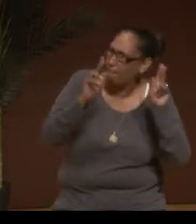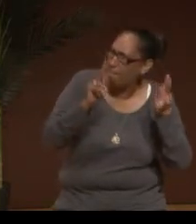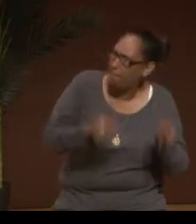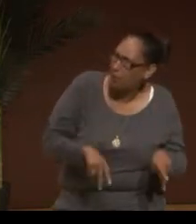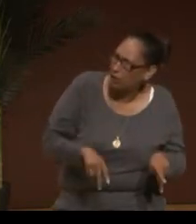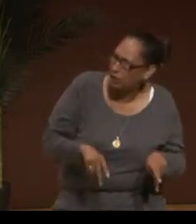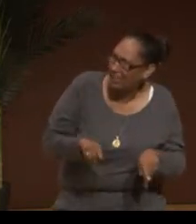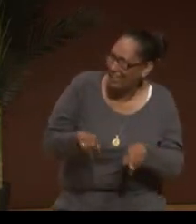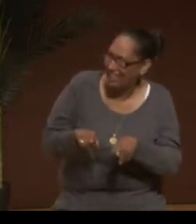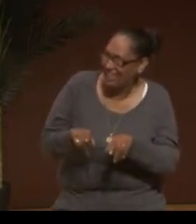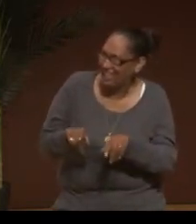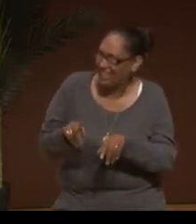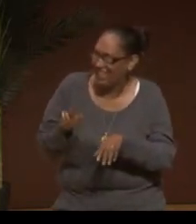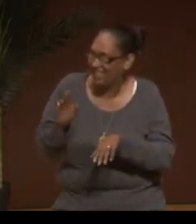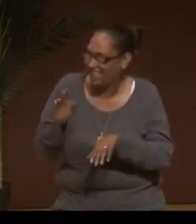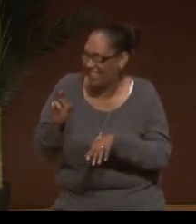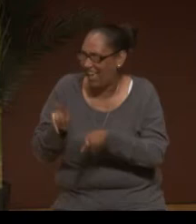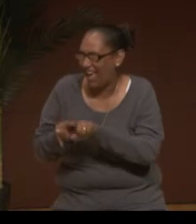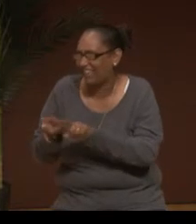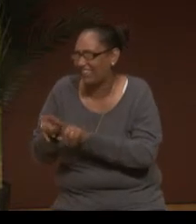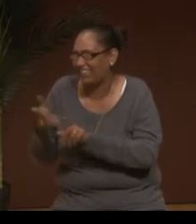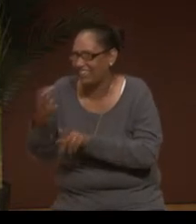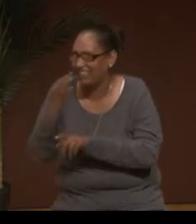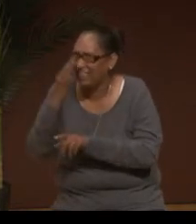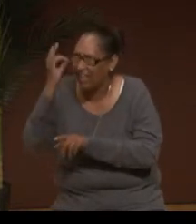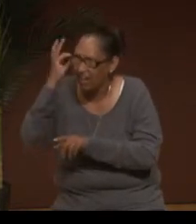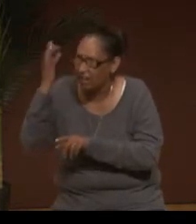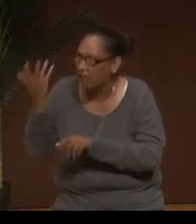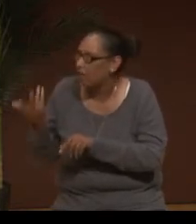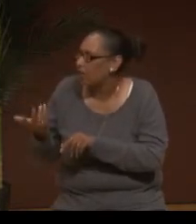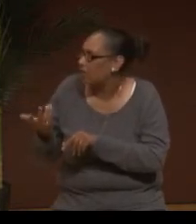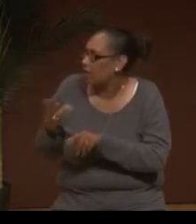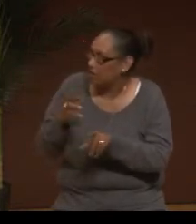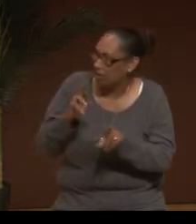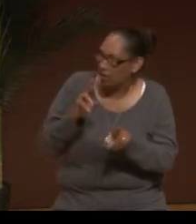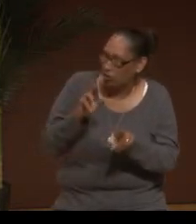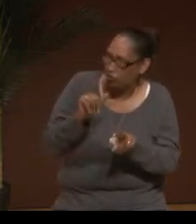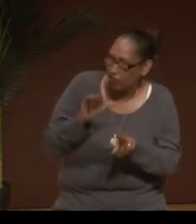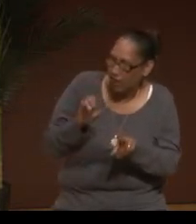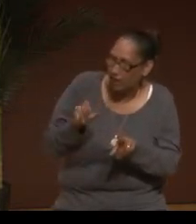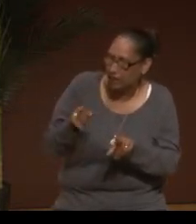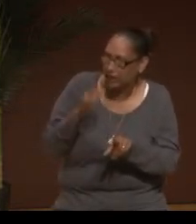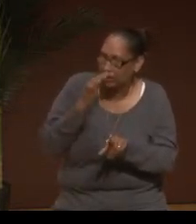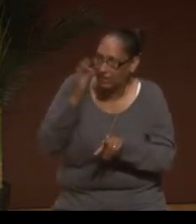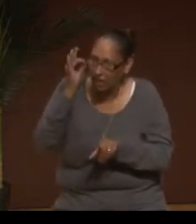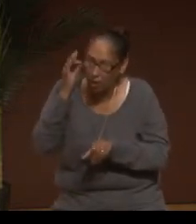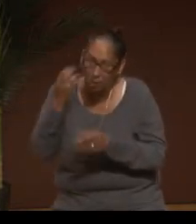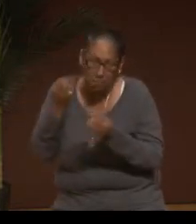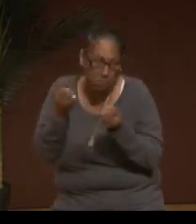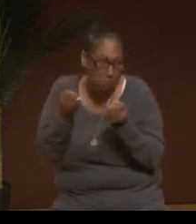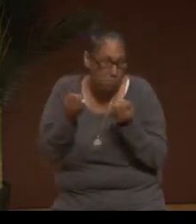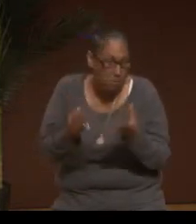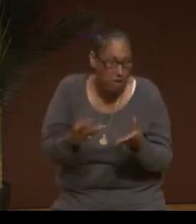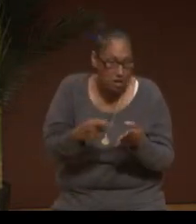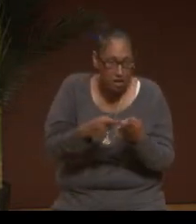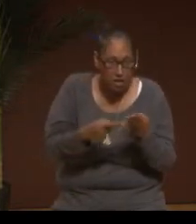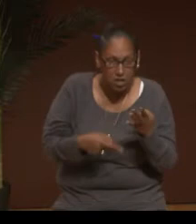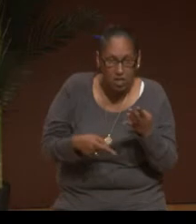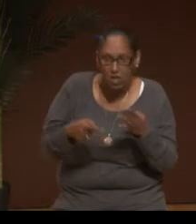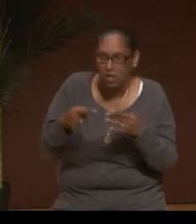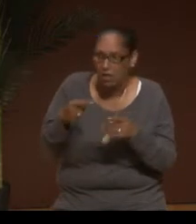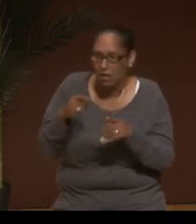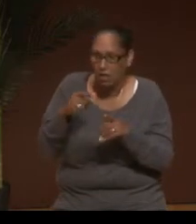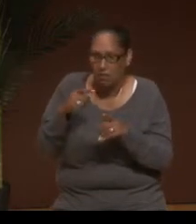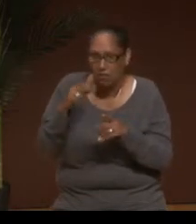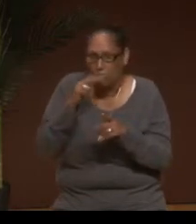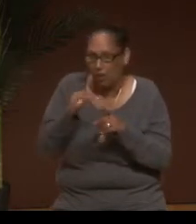anything in particular, as native, for example. Race, indigeneity, many of our contemporary conceptions of ethnic